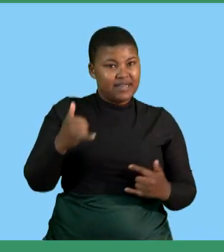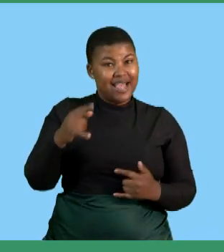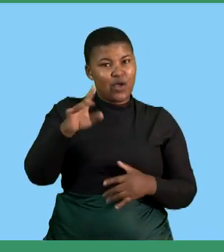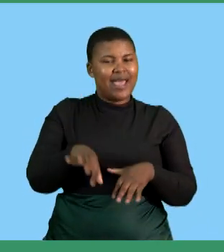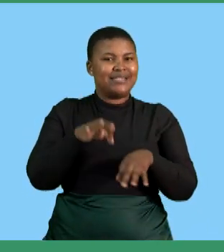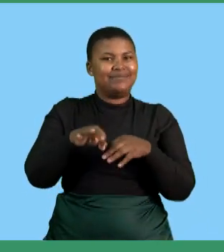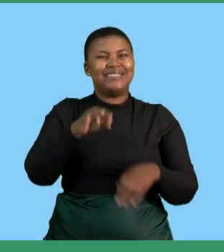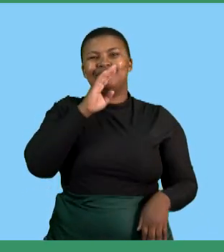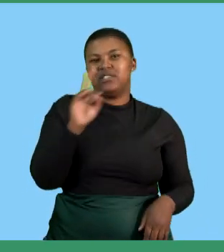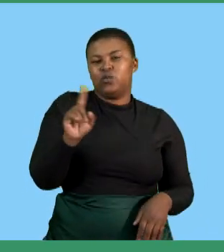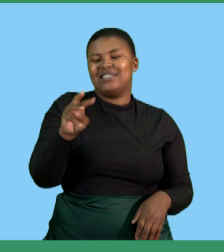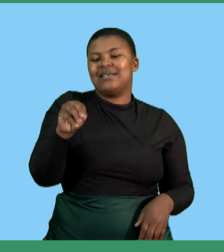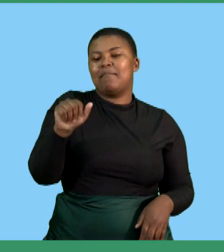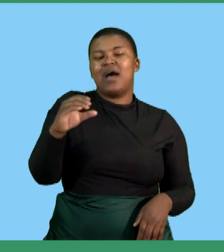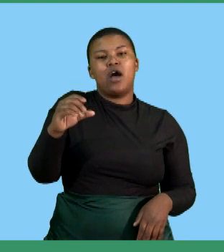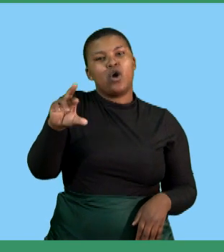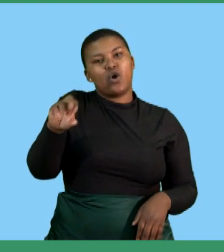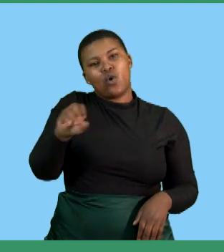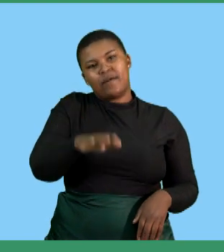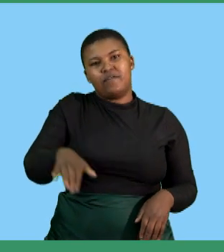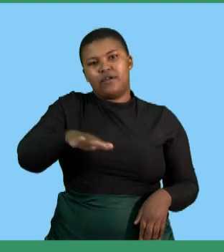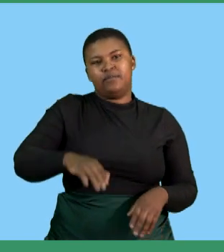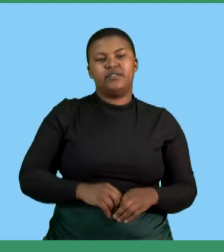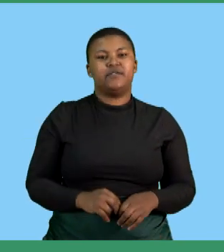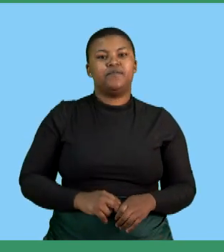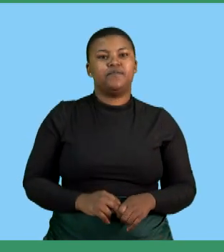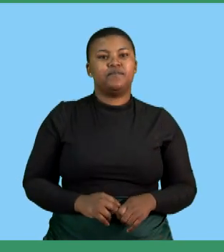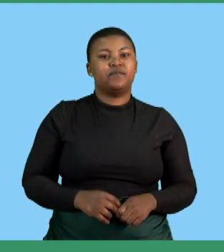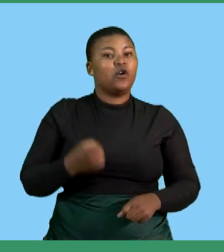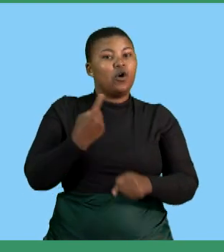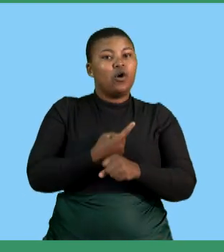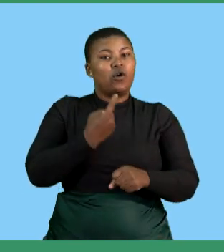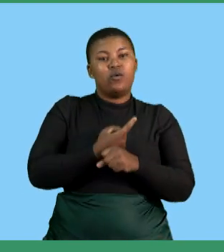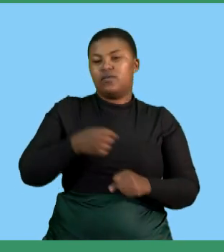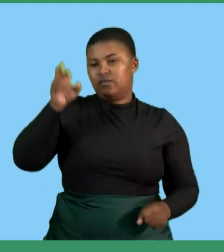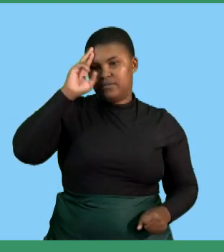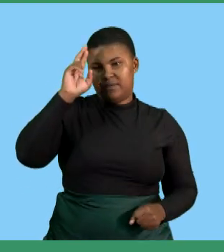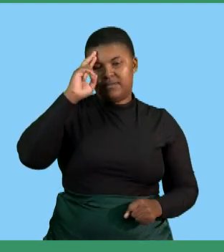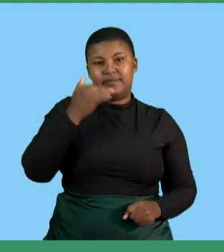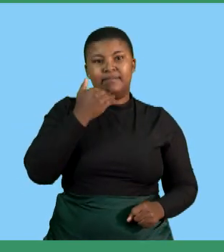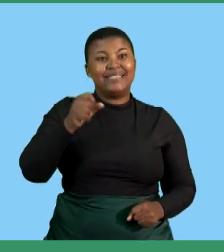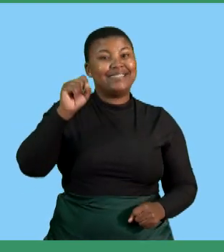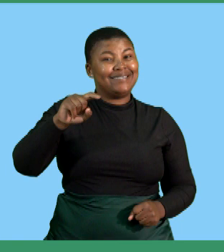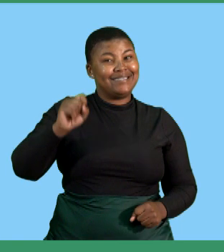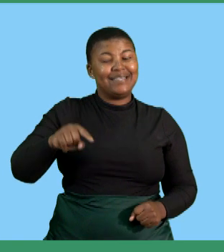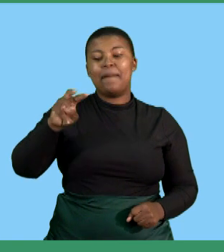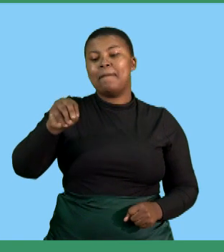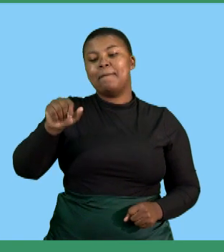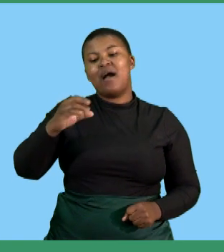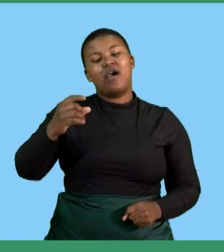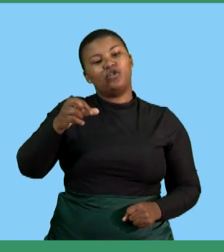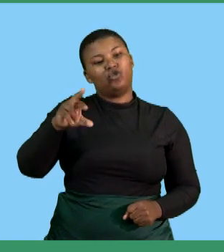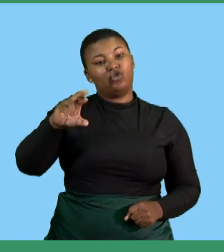the meaning of macro environment. So always remember the macro environment is then our